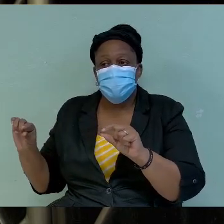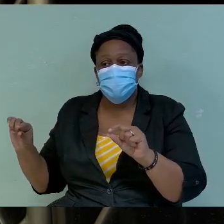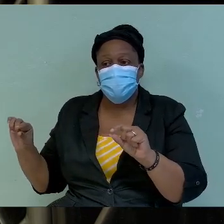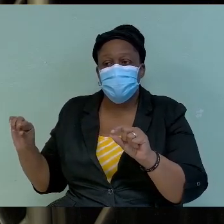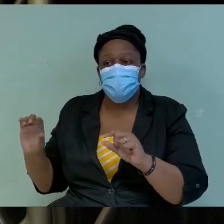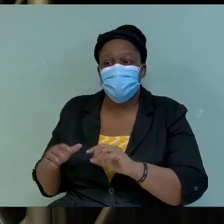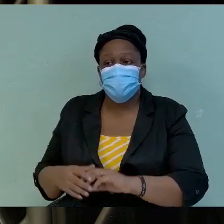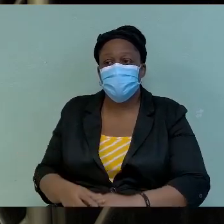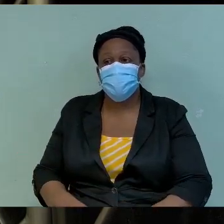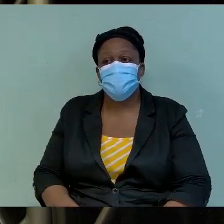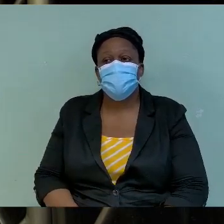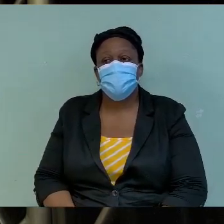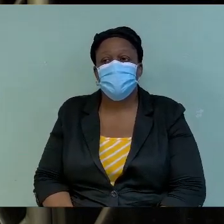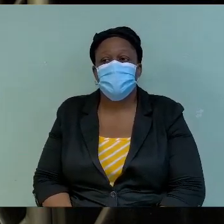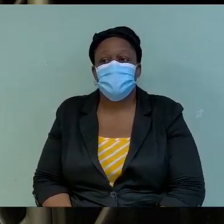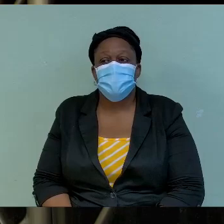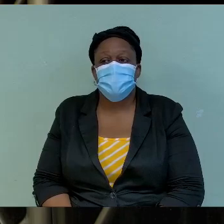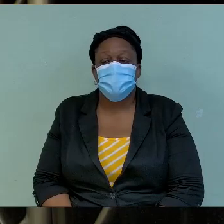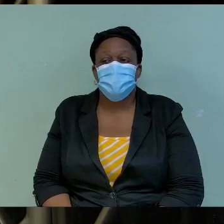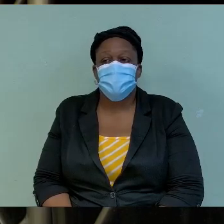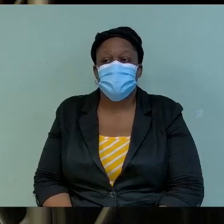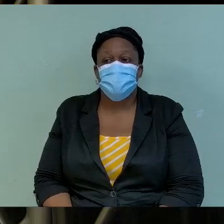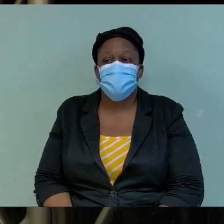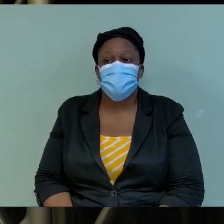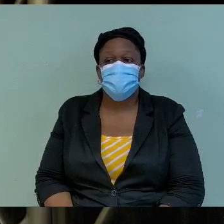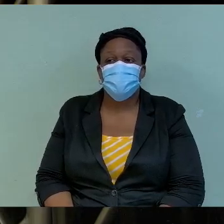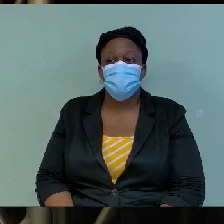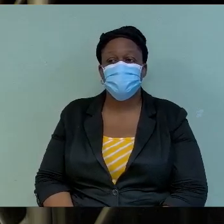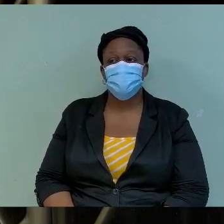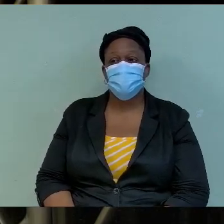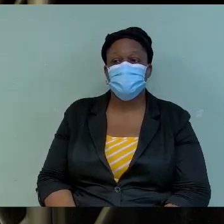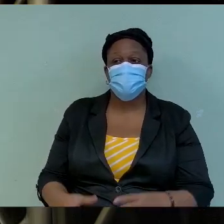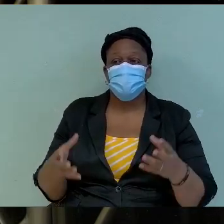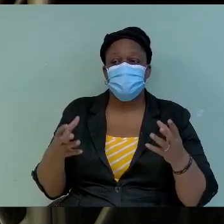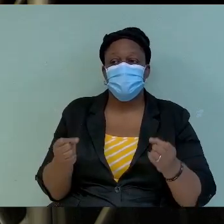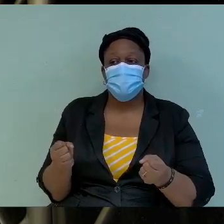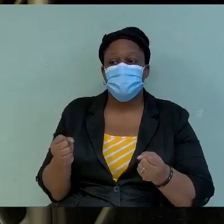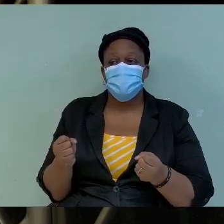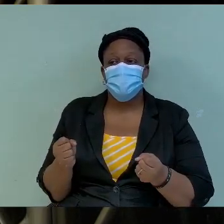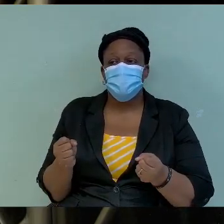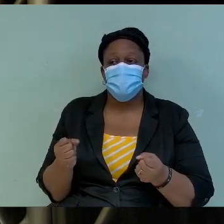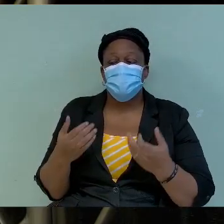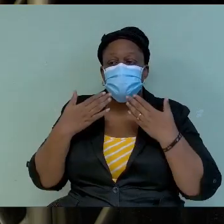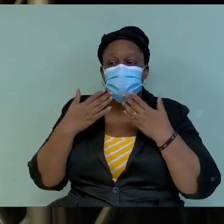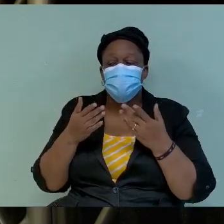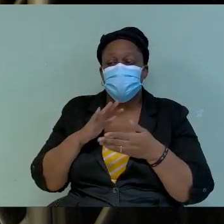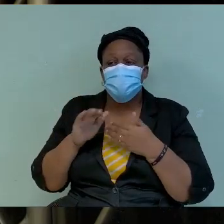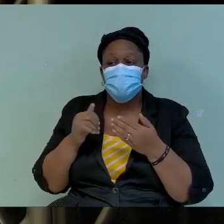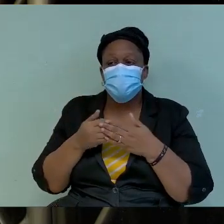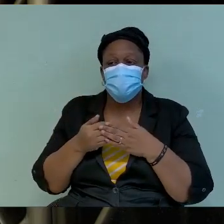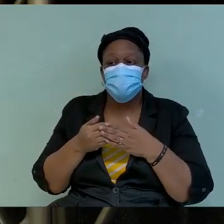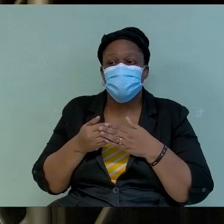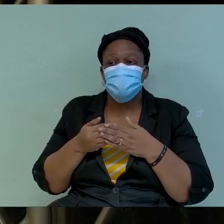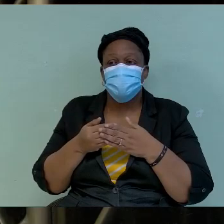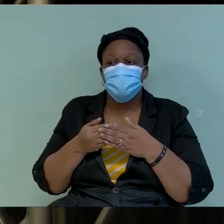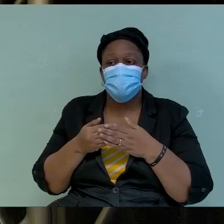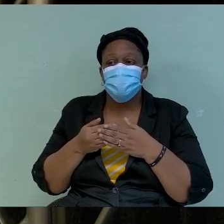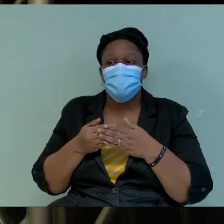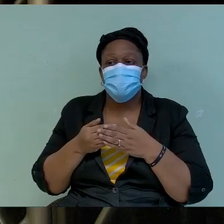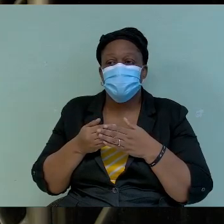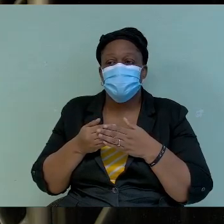And as I am concluding, I want to thank all those persons who reached out to me and are asking me to take a day